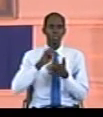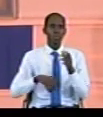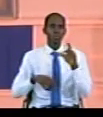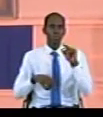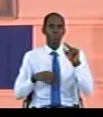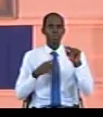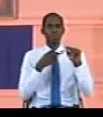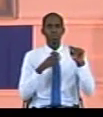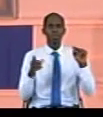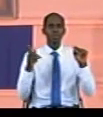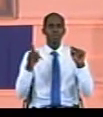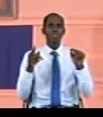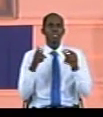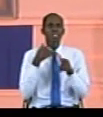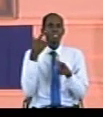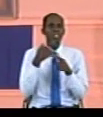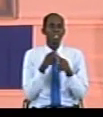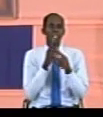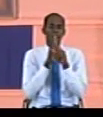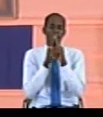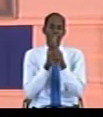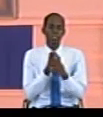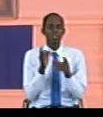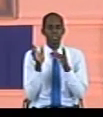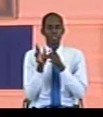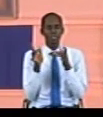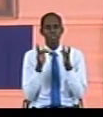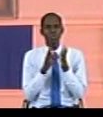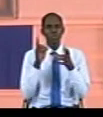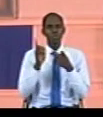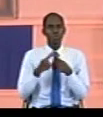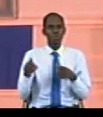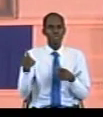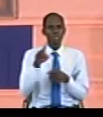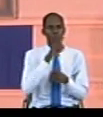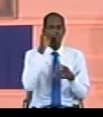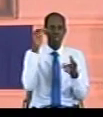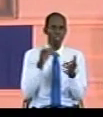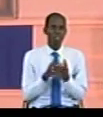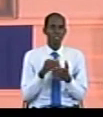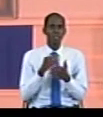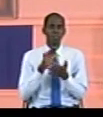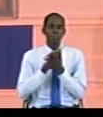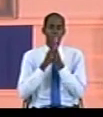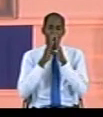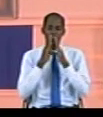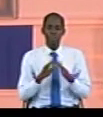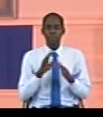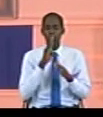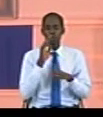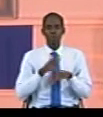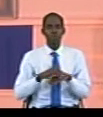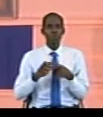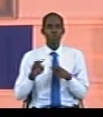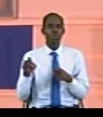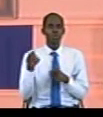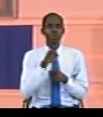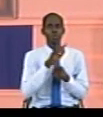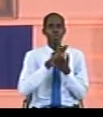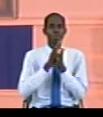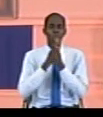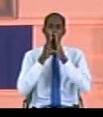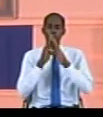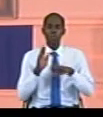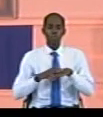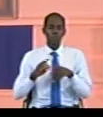John 20:21. Then said Jesus to them again, peace be unto you. Peace be unto